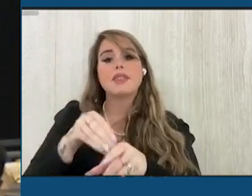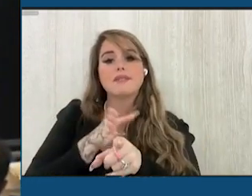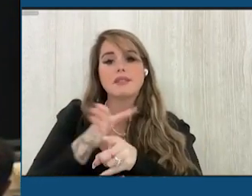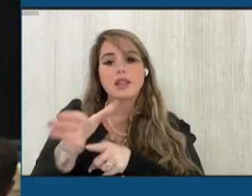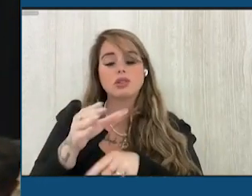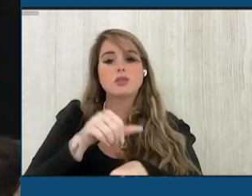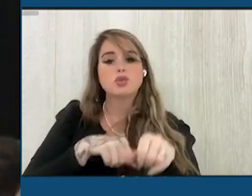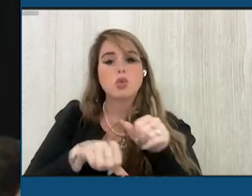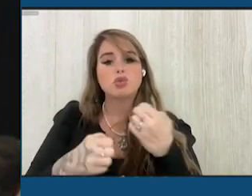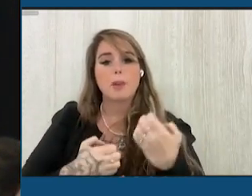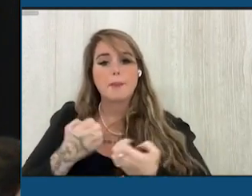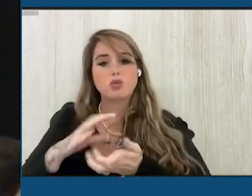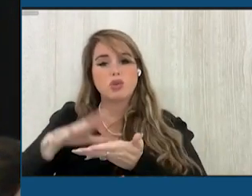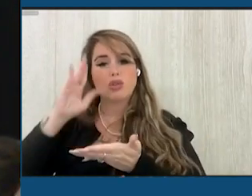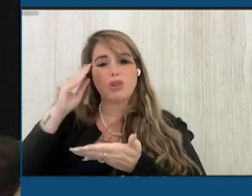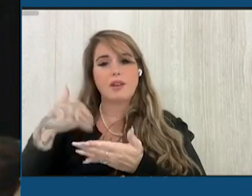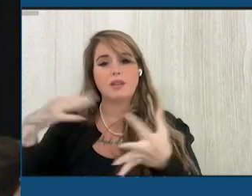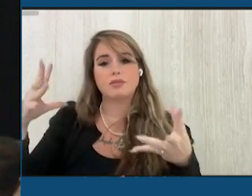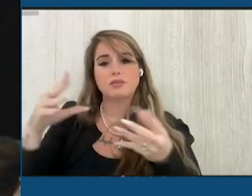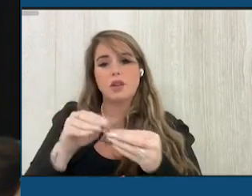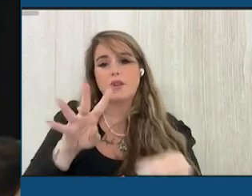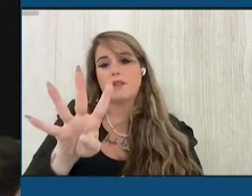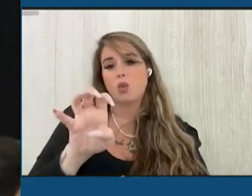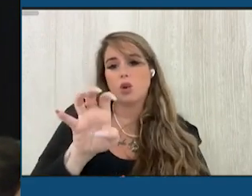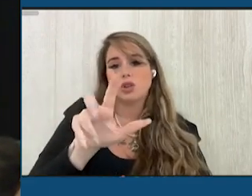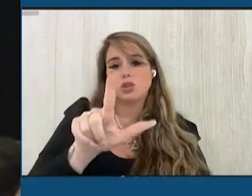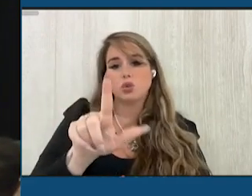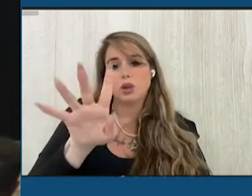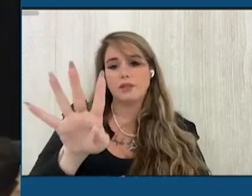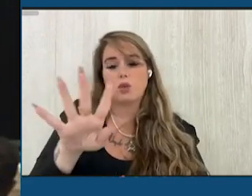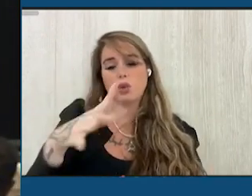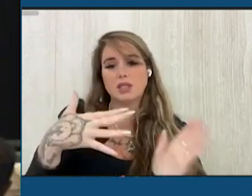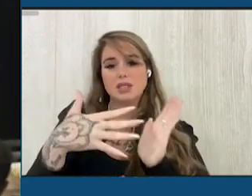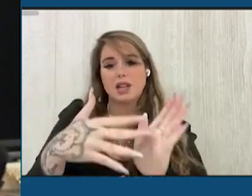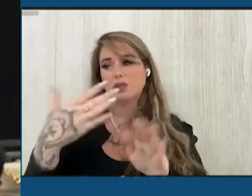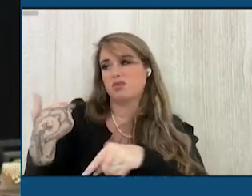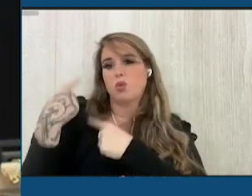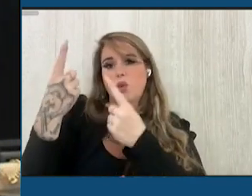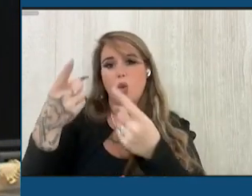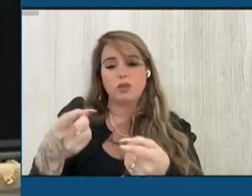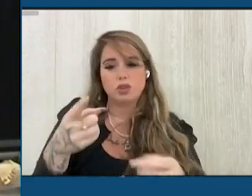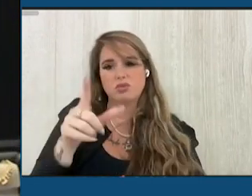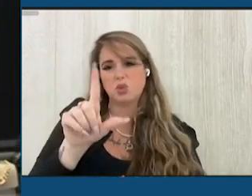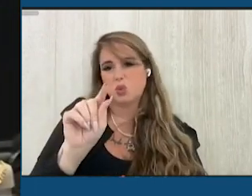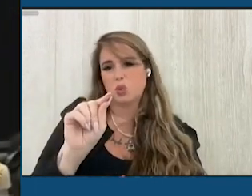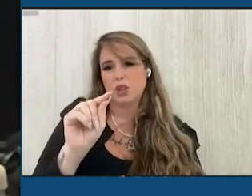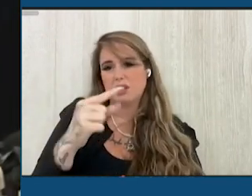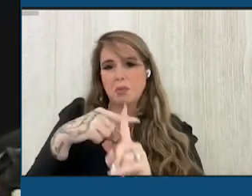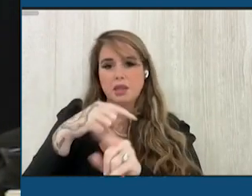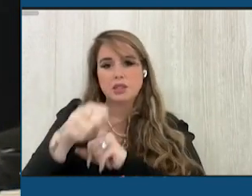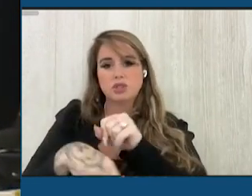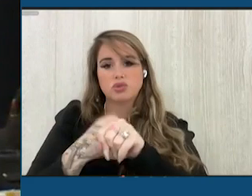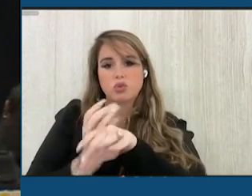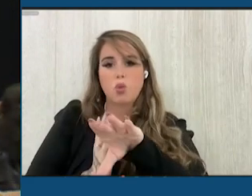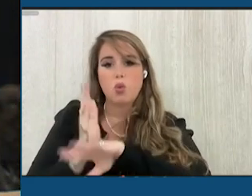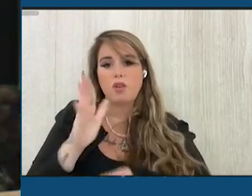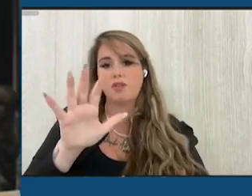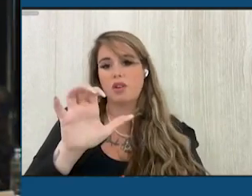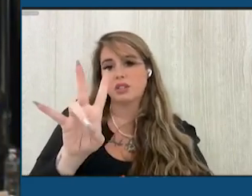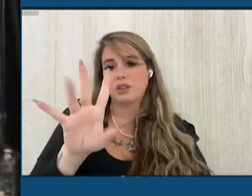about 424 studies done over the last 20 or so years with over 575,000 students